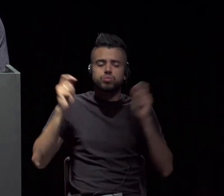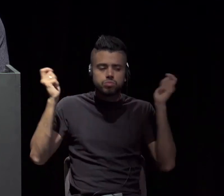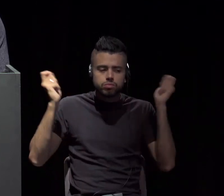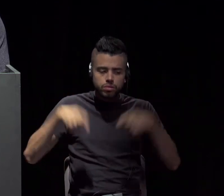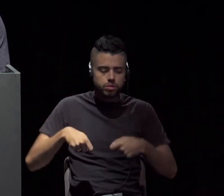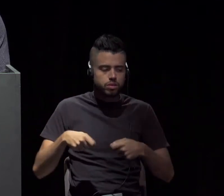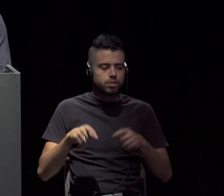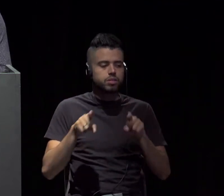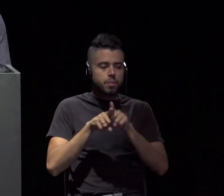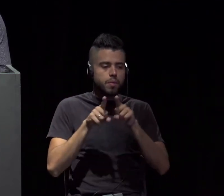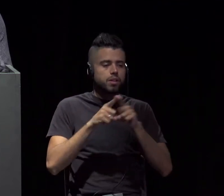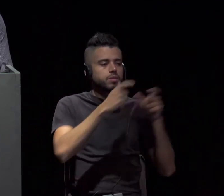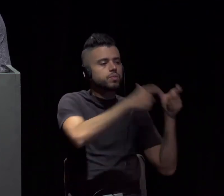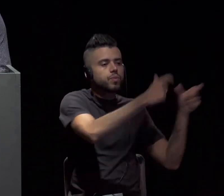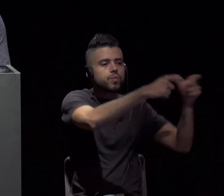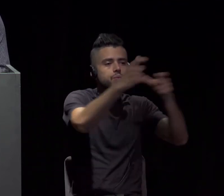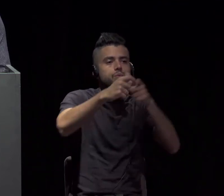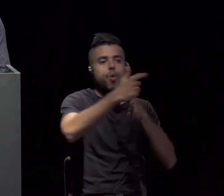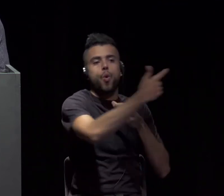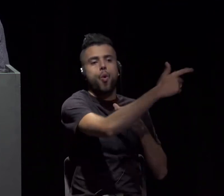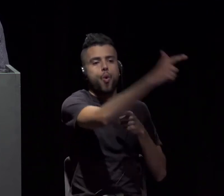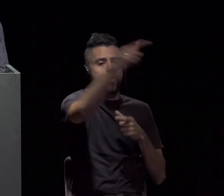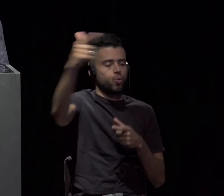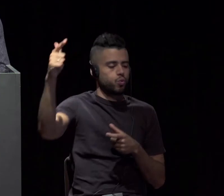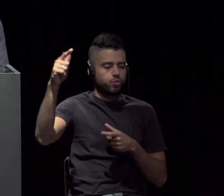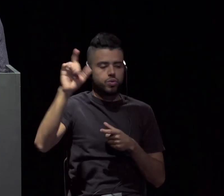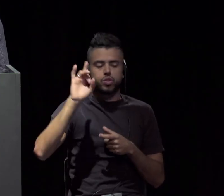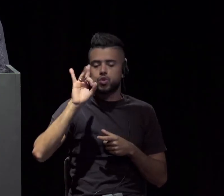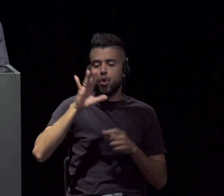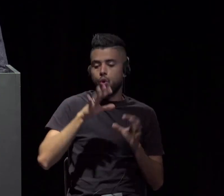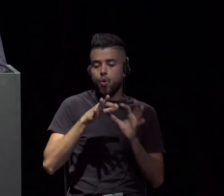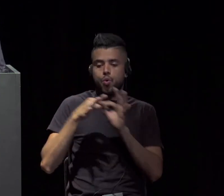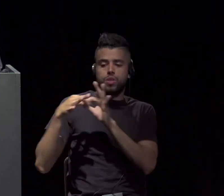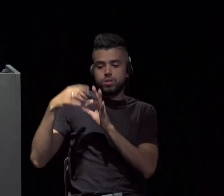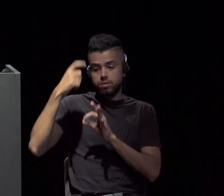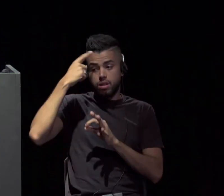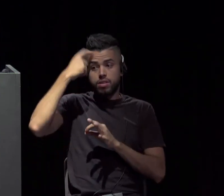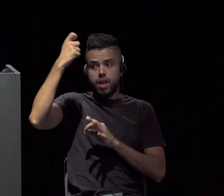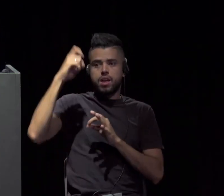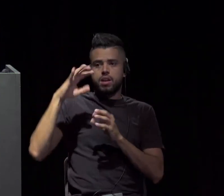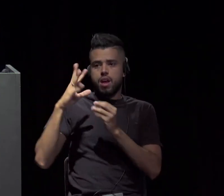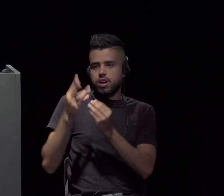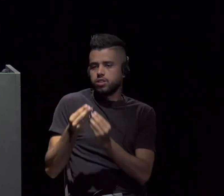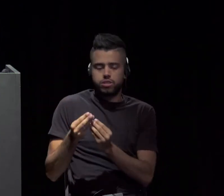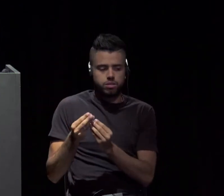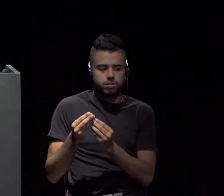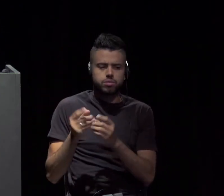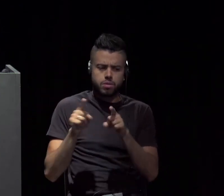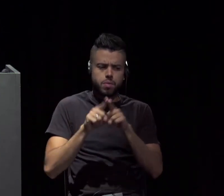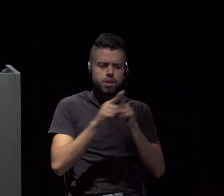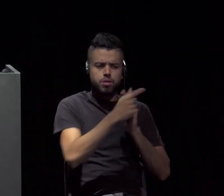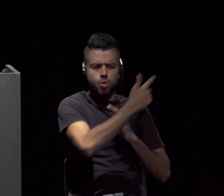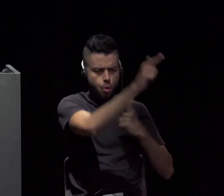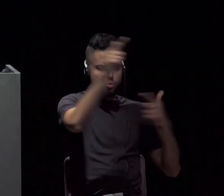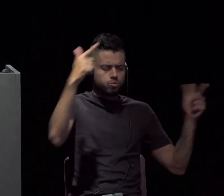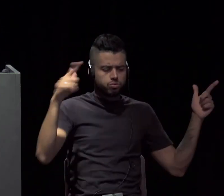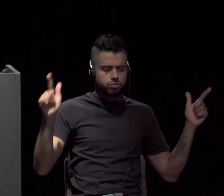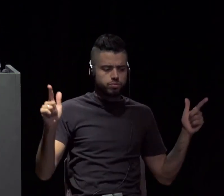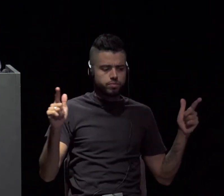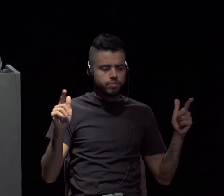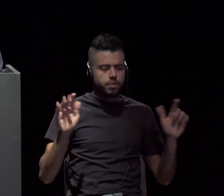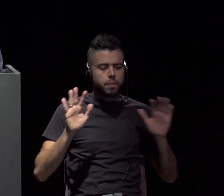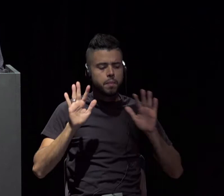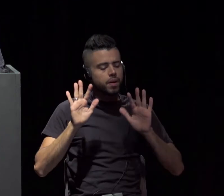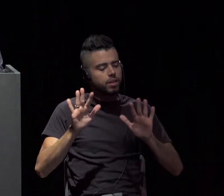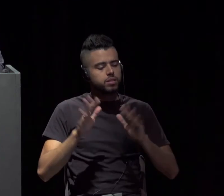studio. Anatsui's practice, as expected, conflicts with the natural urge on the part of collectors and curators to treat works